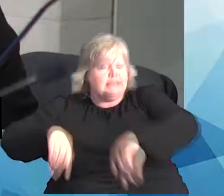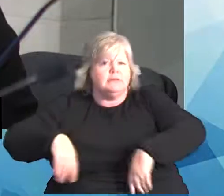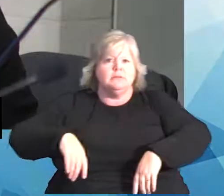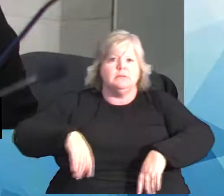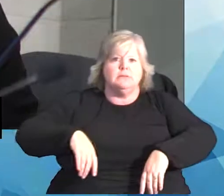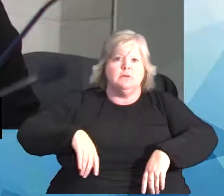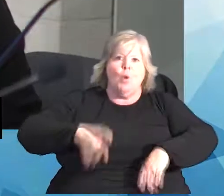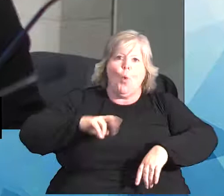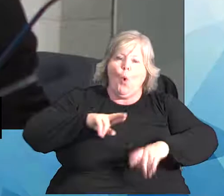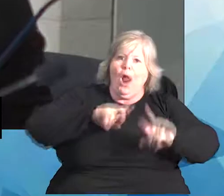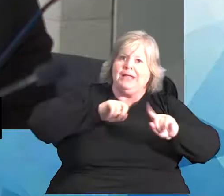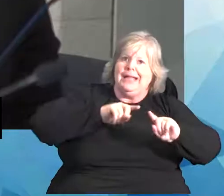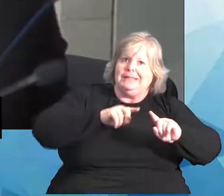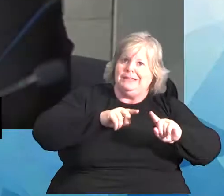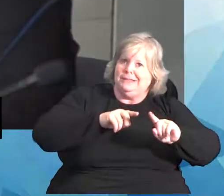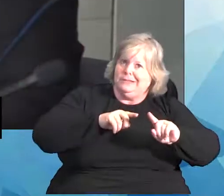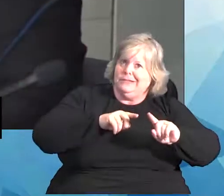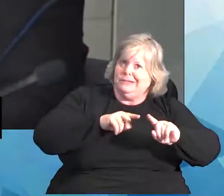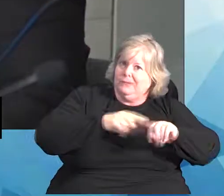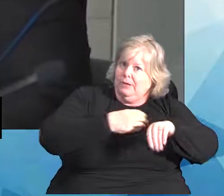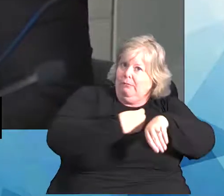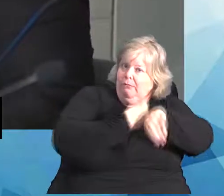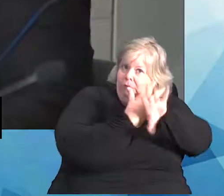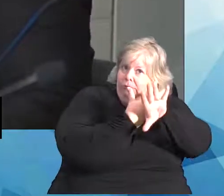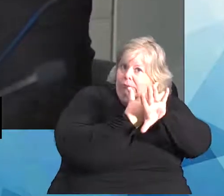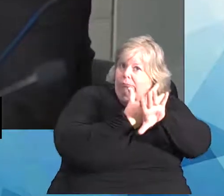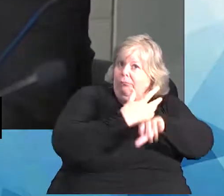via technology.